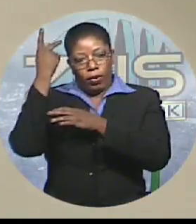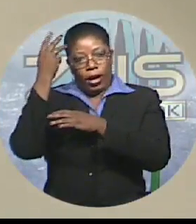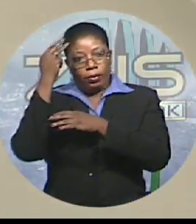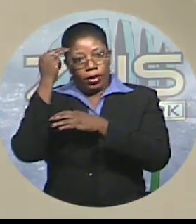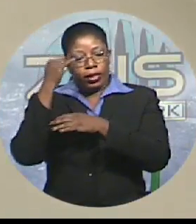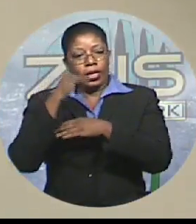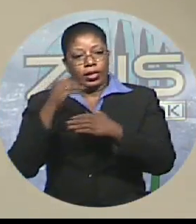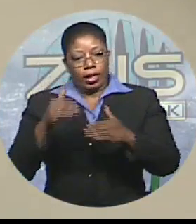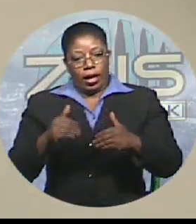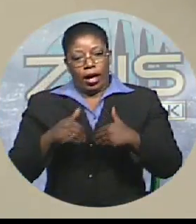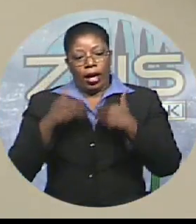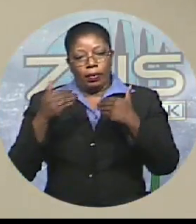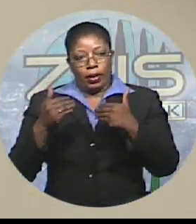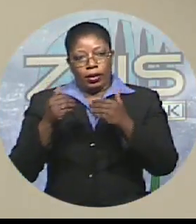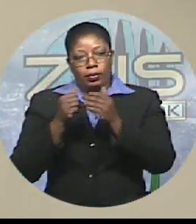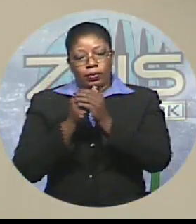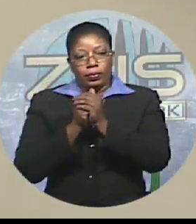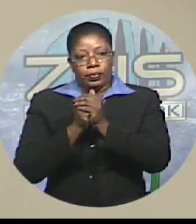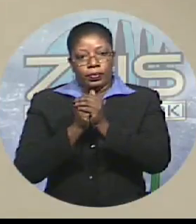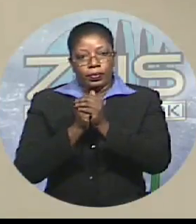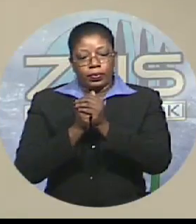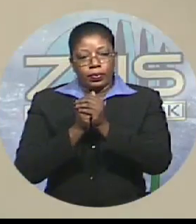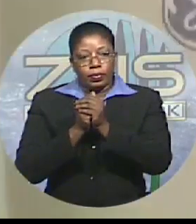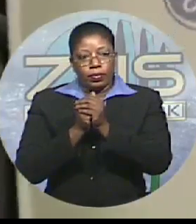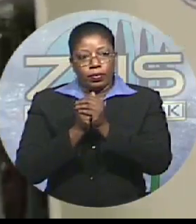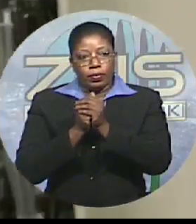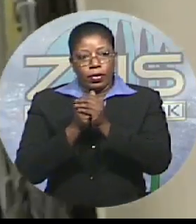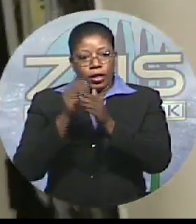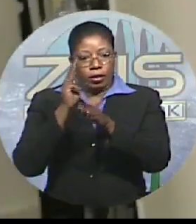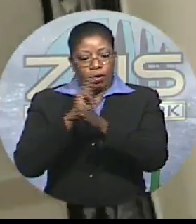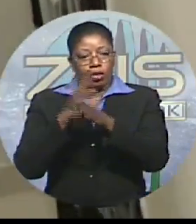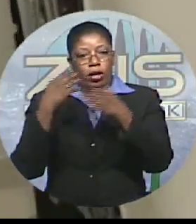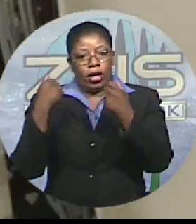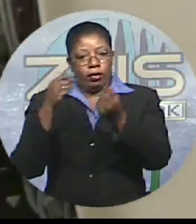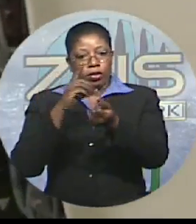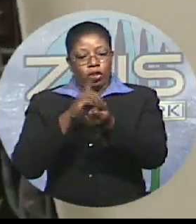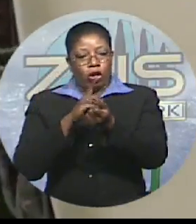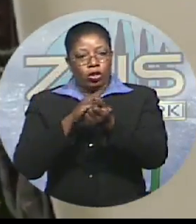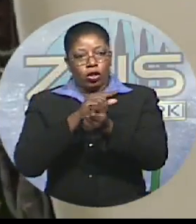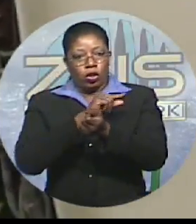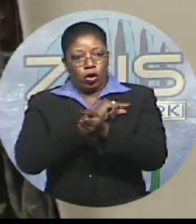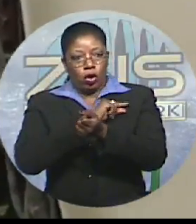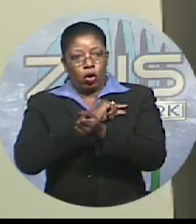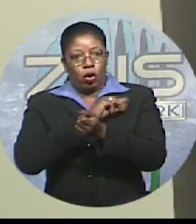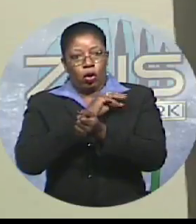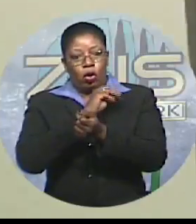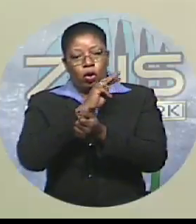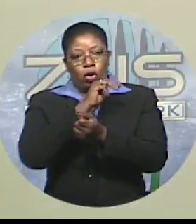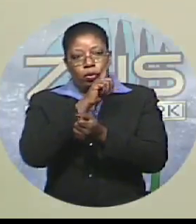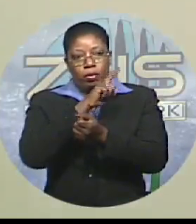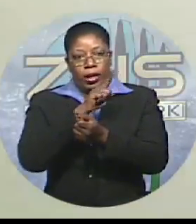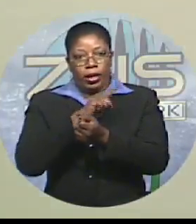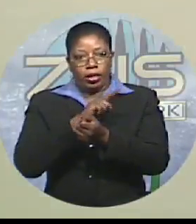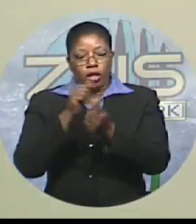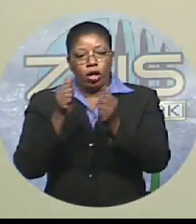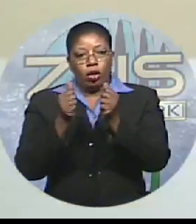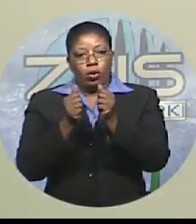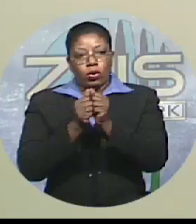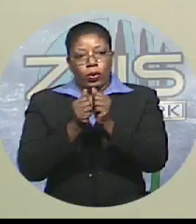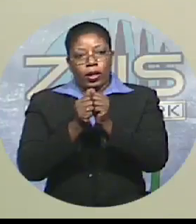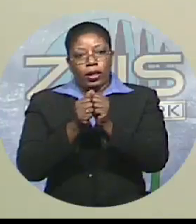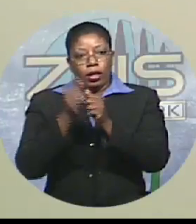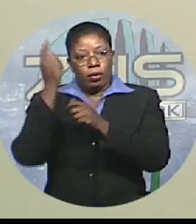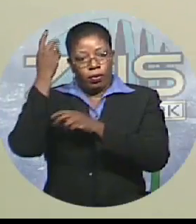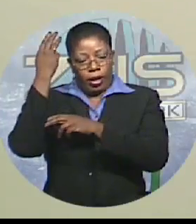national health insurance to the archipelago of islands. The Minister of Health, the Honorable Dr. Perry Gomez, also accompanying the Prime Minister, called it a red